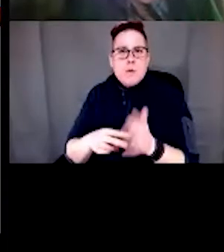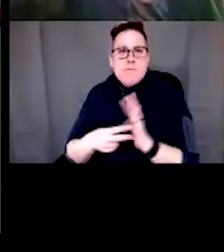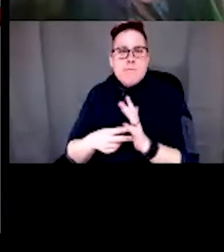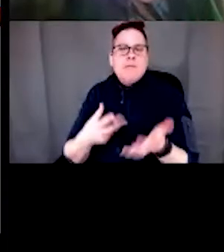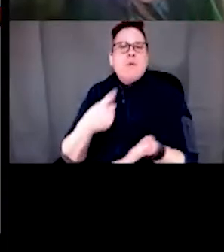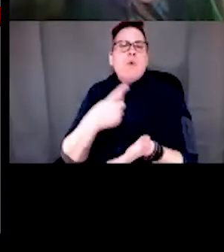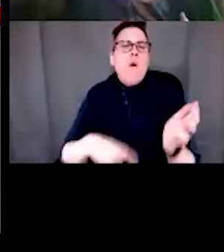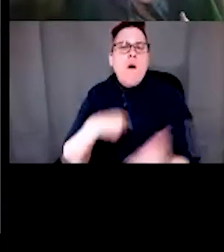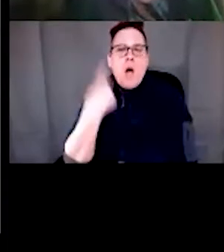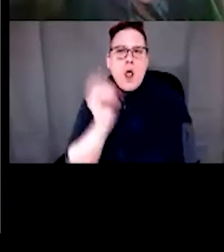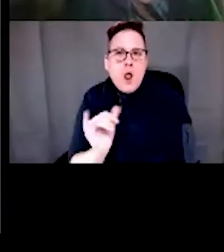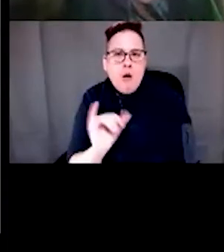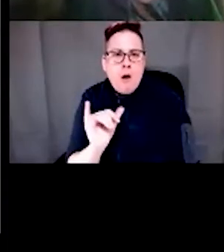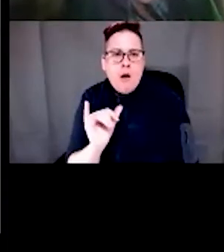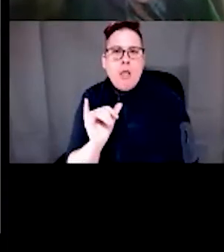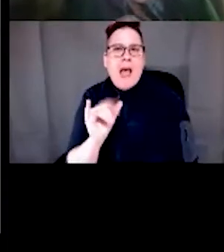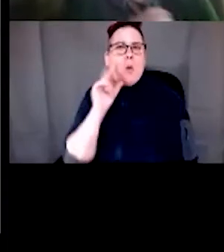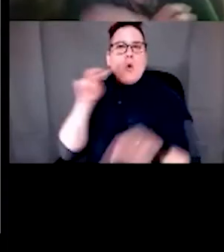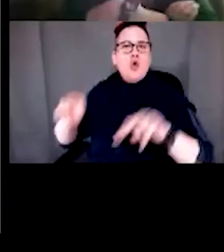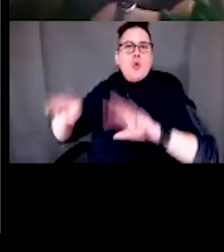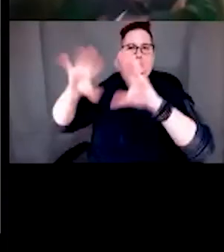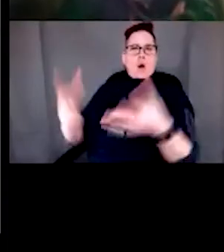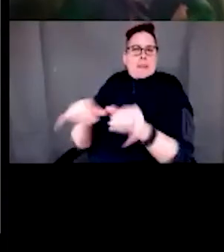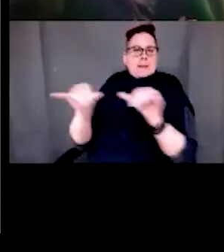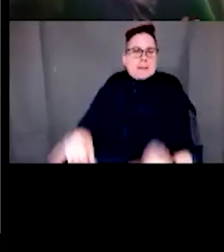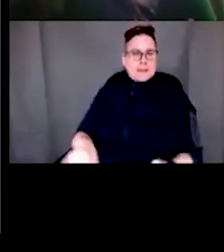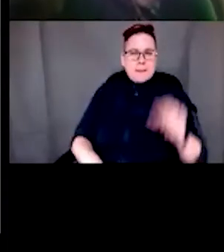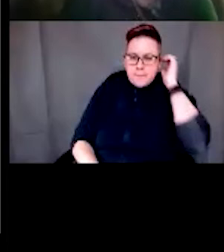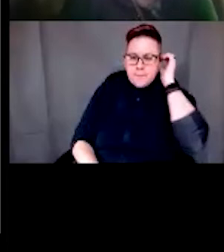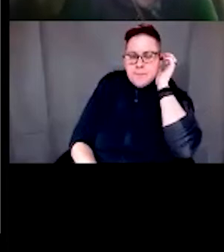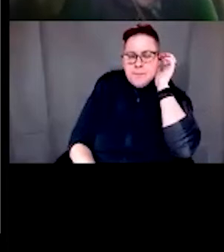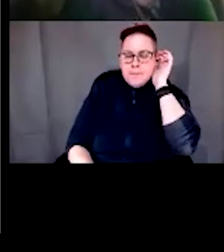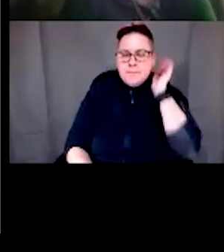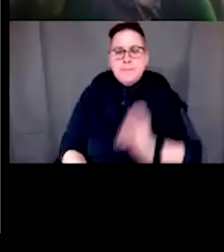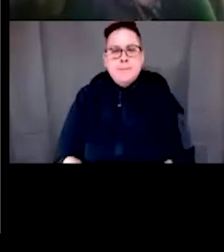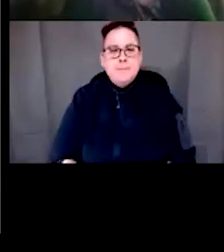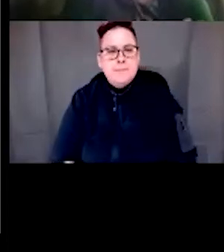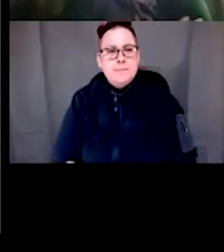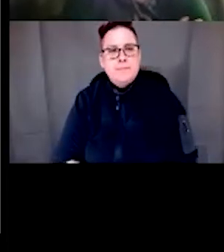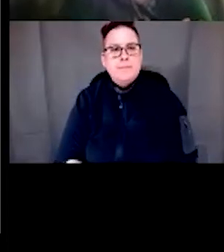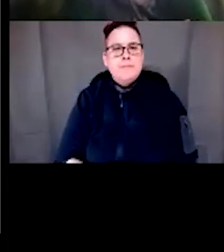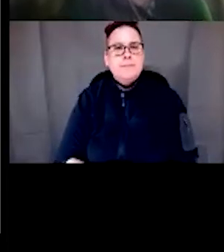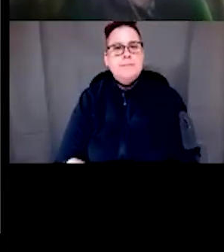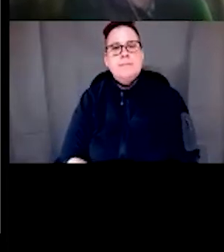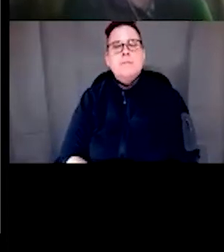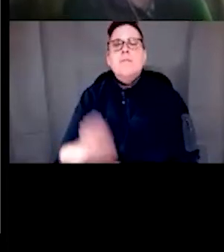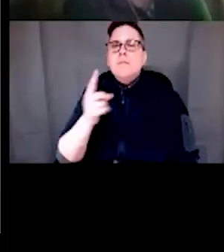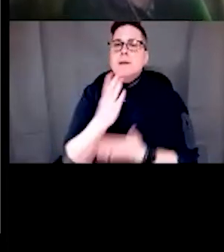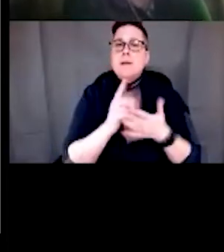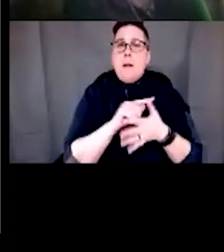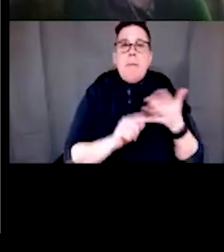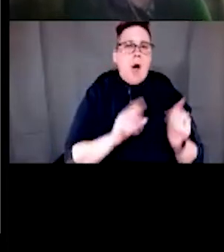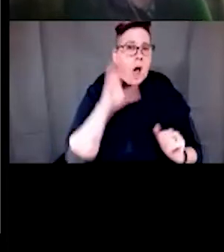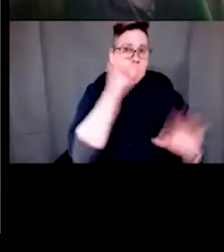look like at a collective level? Well, we have to challenge some assumptions to even